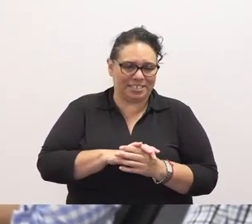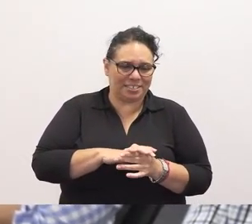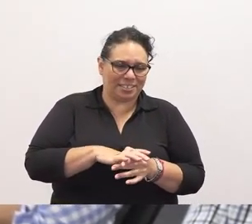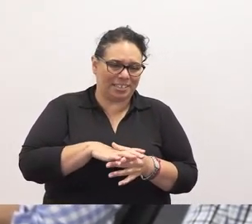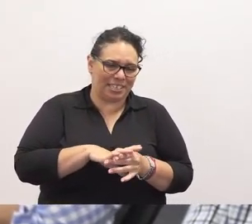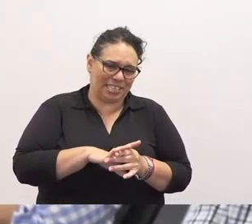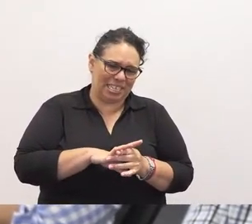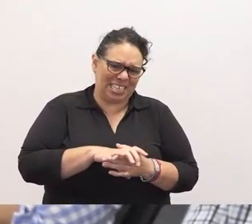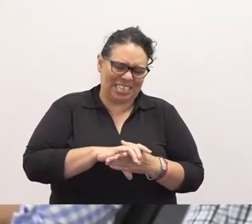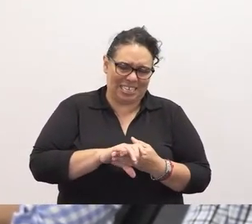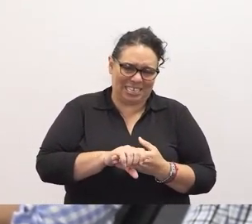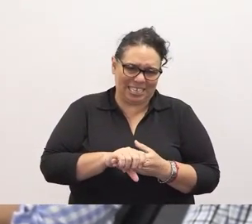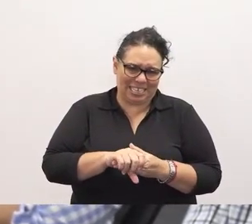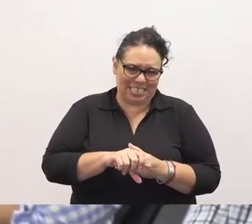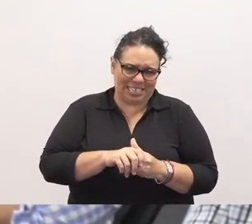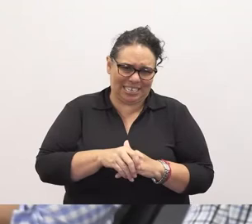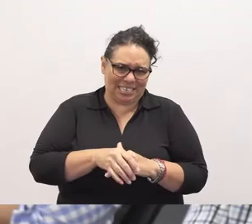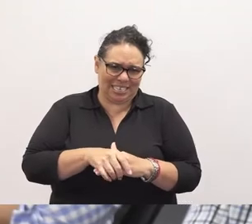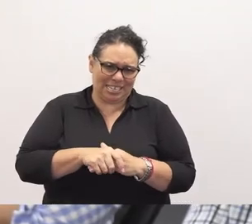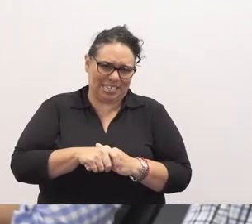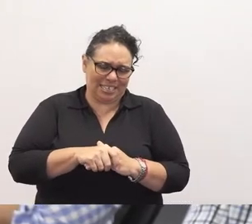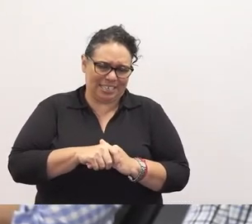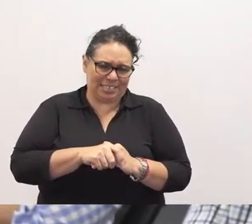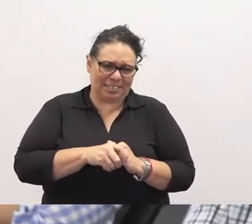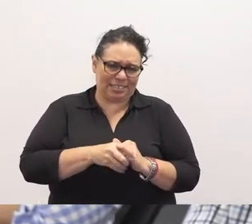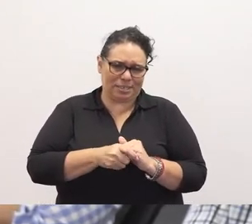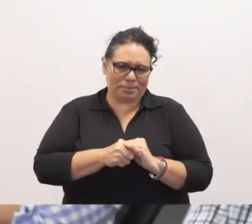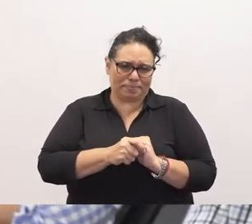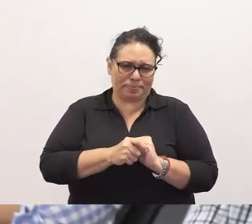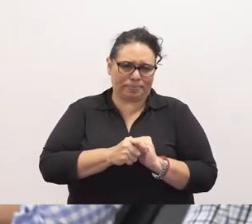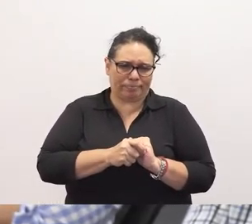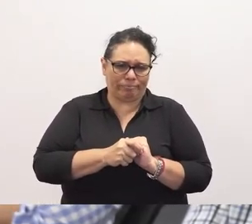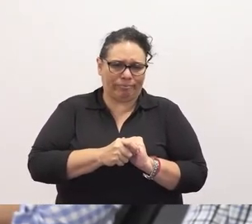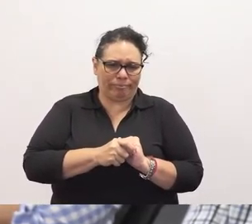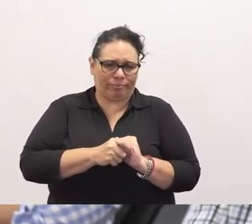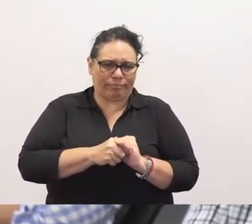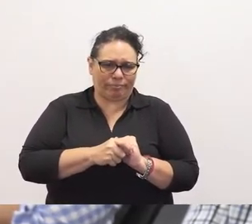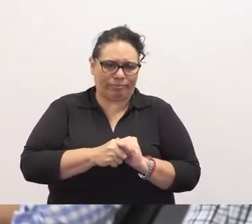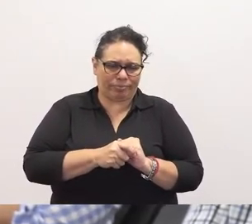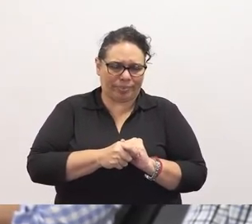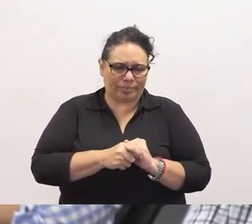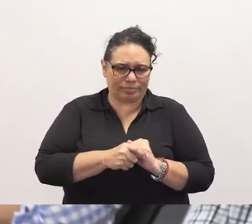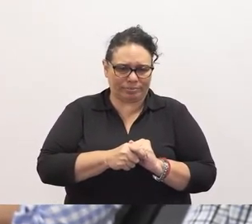khom motanaphiep na dai ban ananyat ao khom